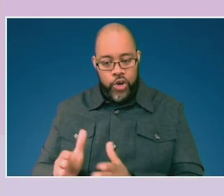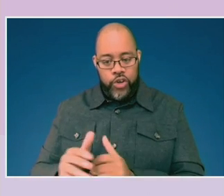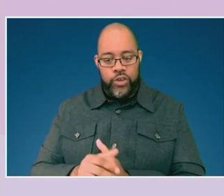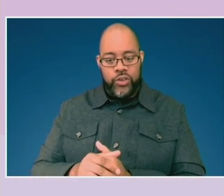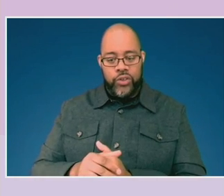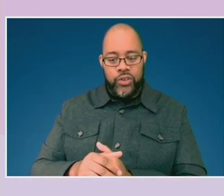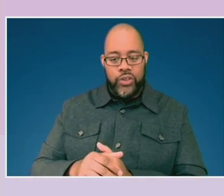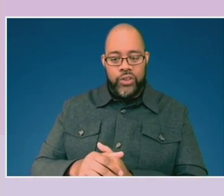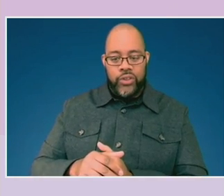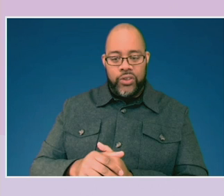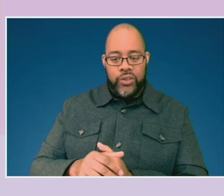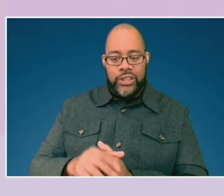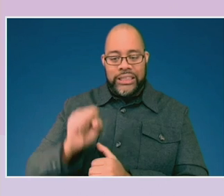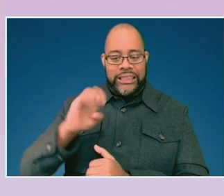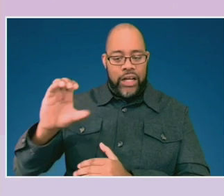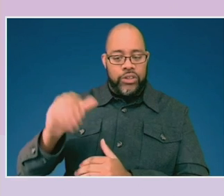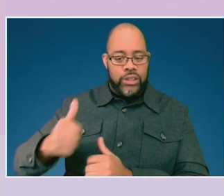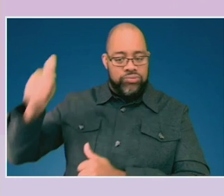Javier.